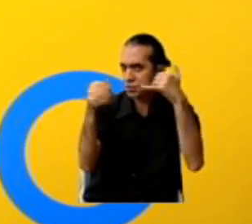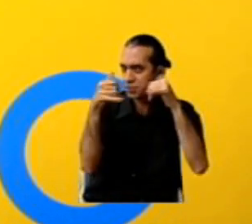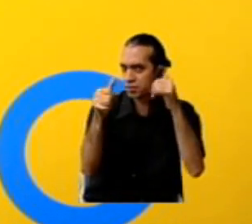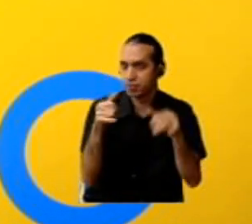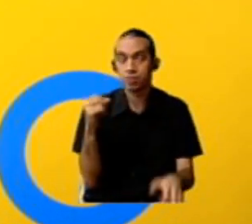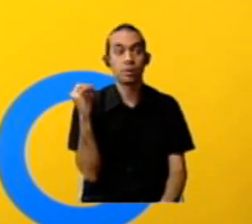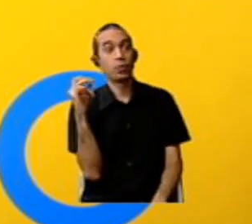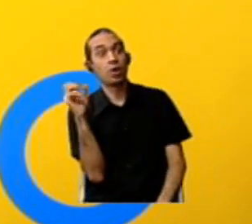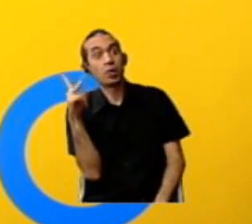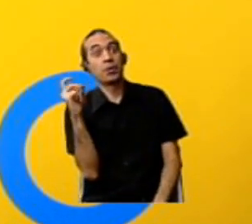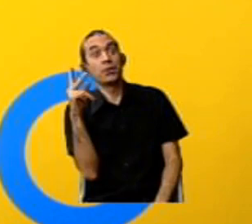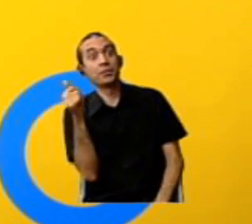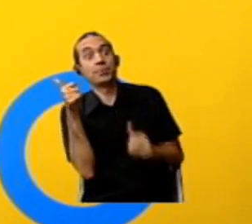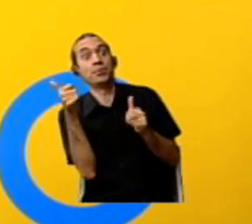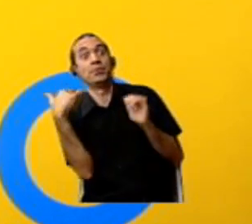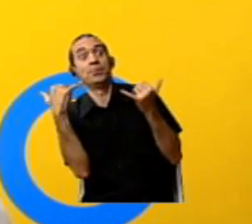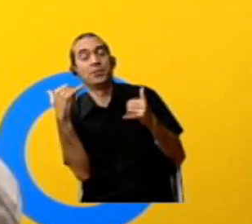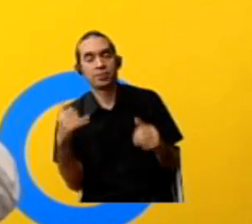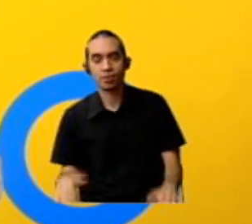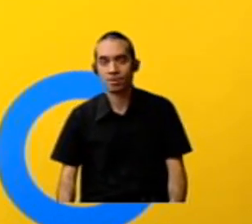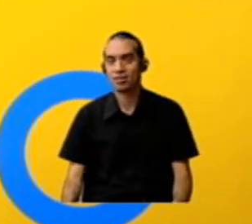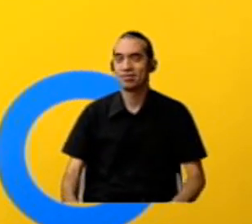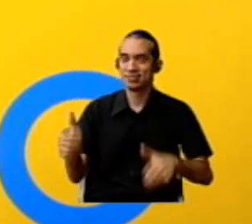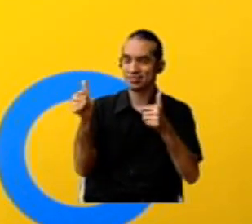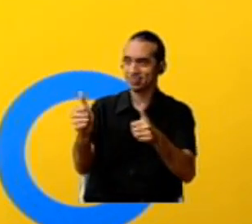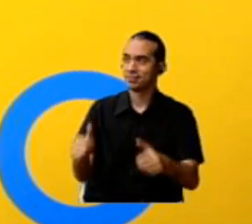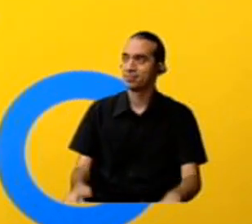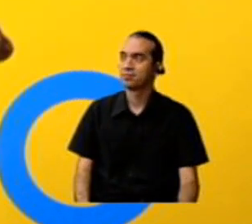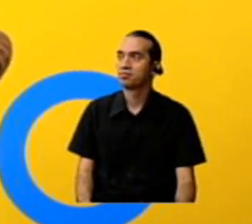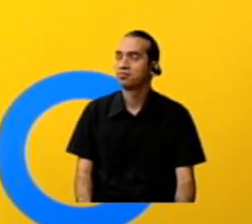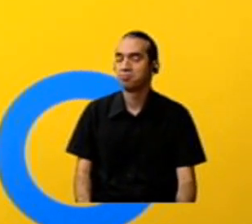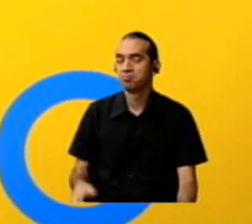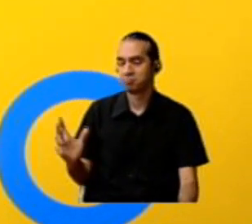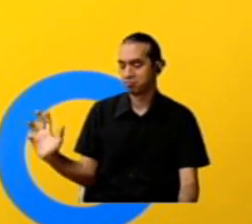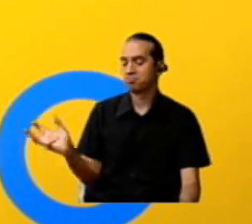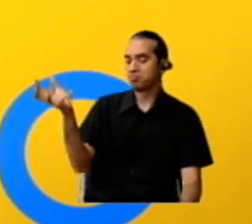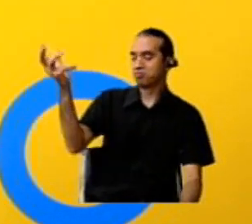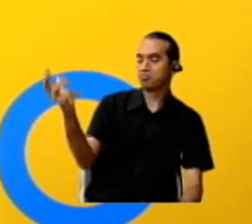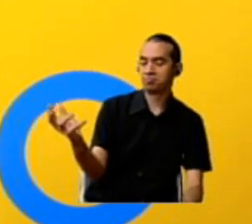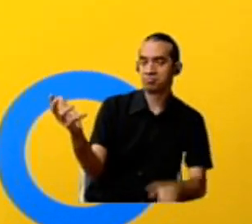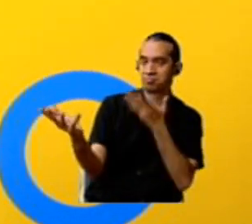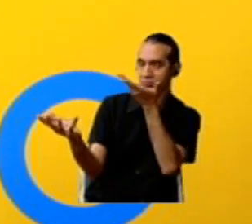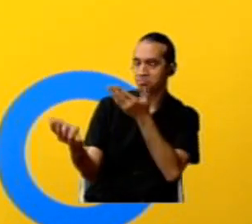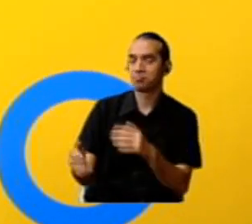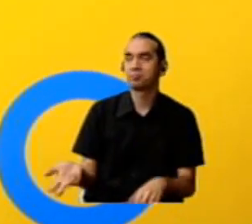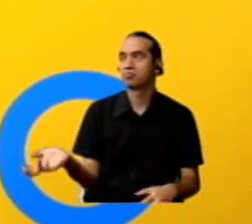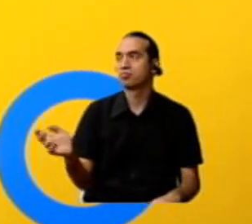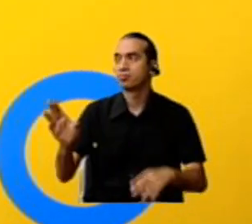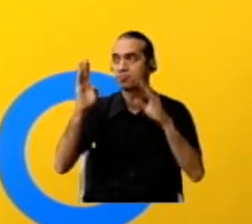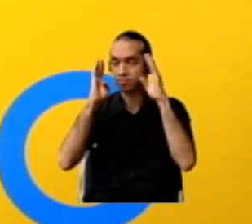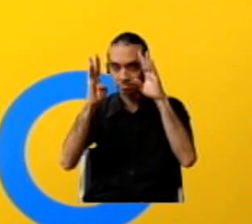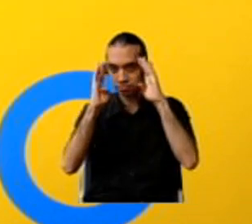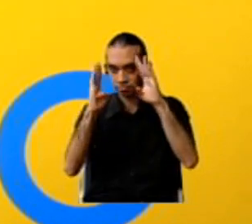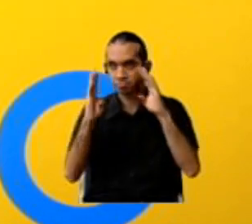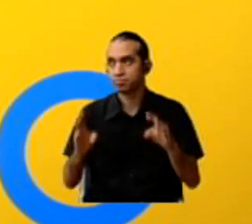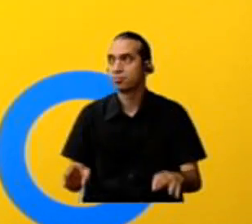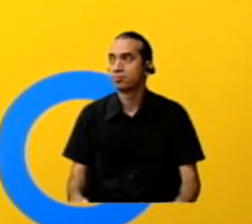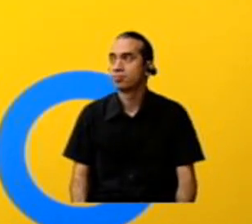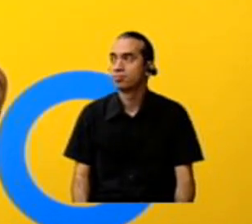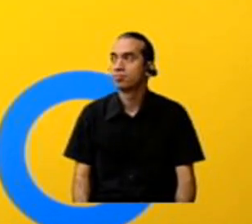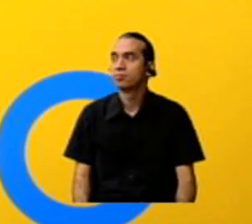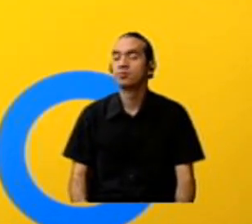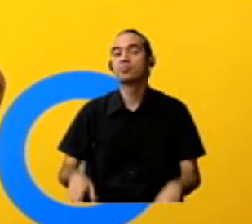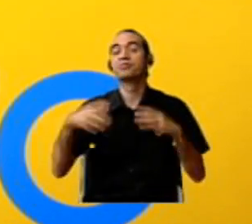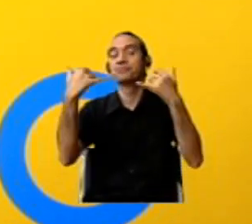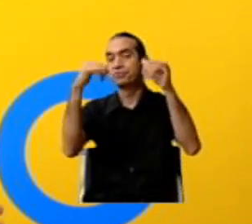game. Okay, let's play a game. Okay, Charlie, I'm going to place you right here. You have to pay attention, Charlie, because we are going to